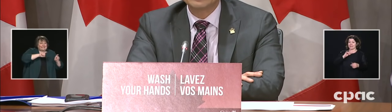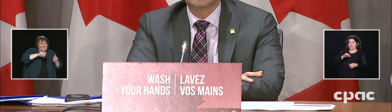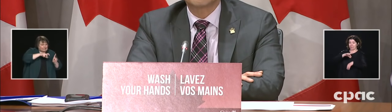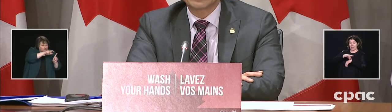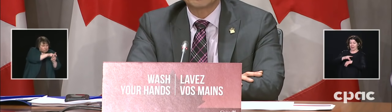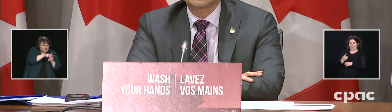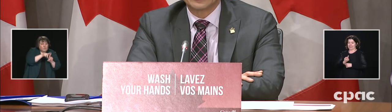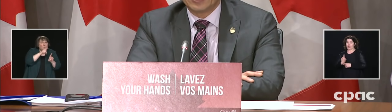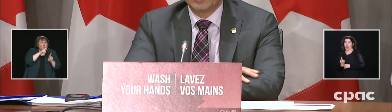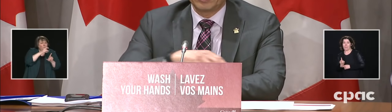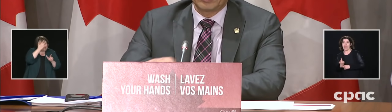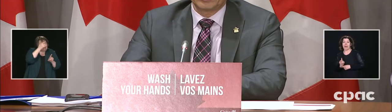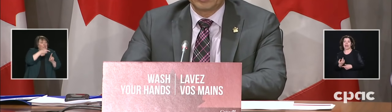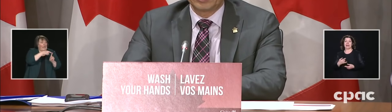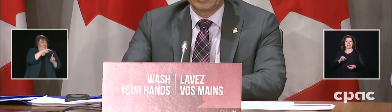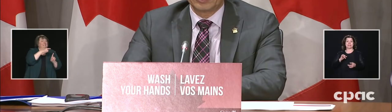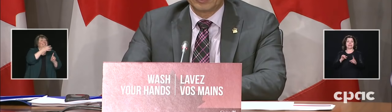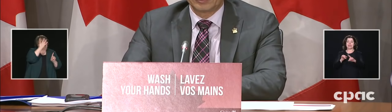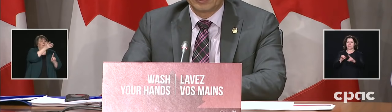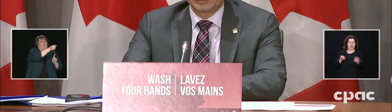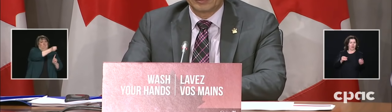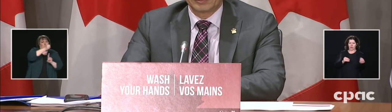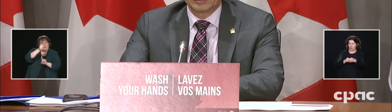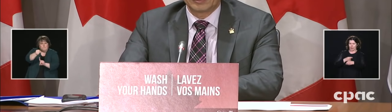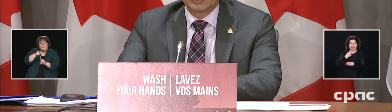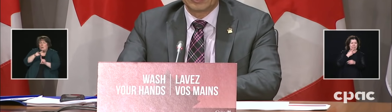et mis en quarantaine.